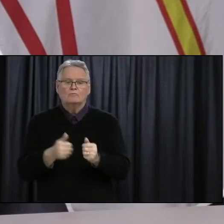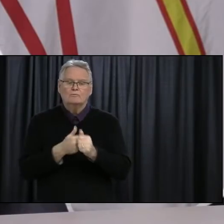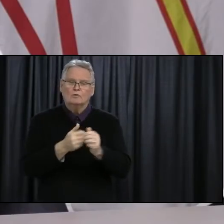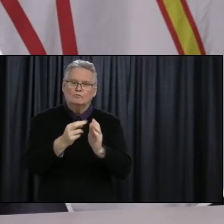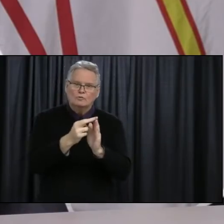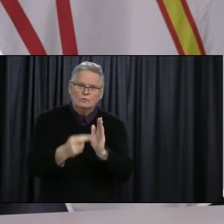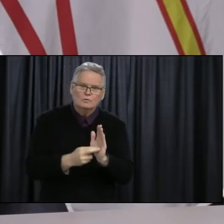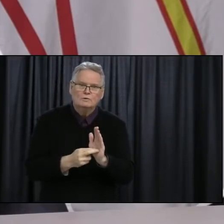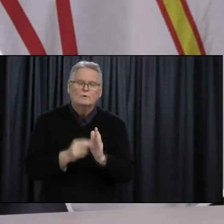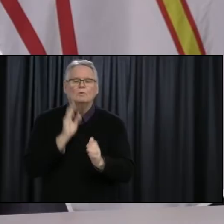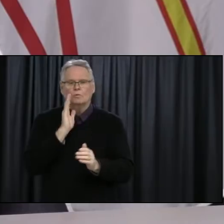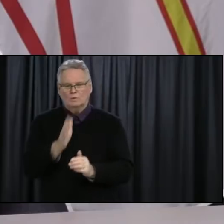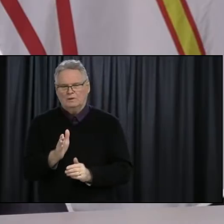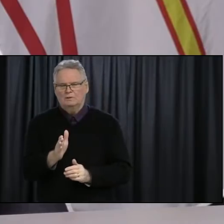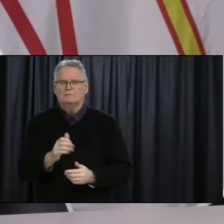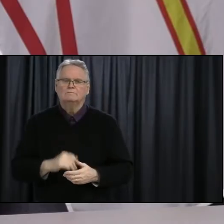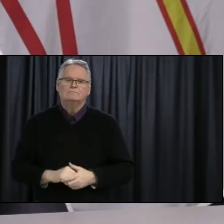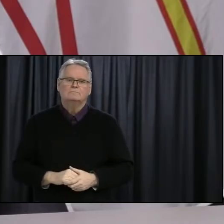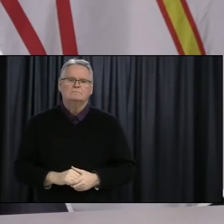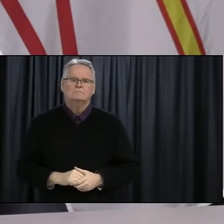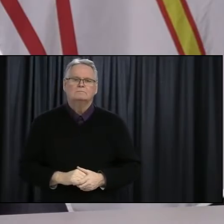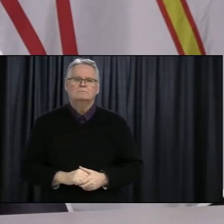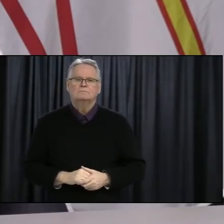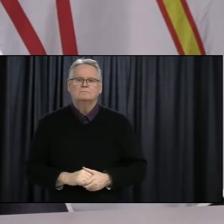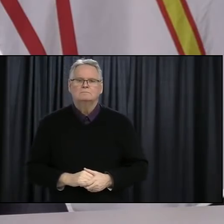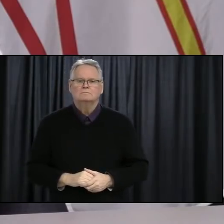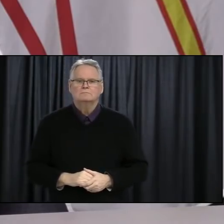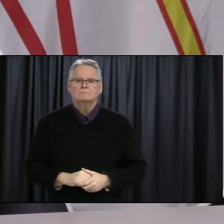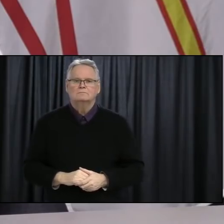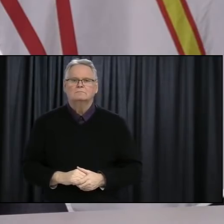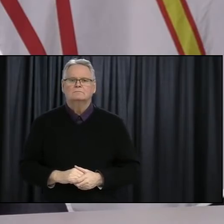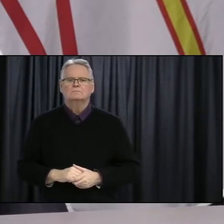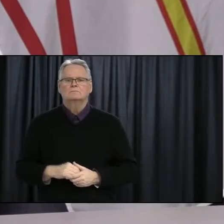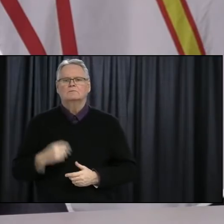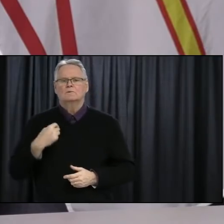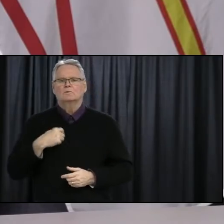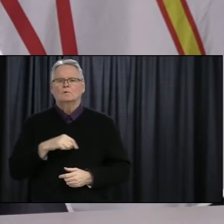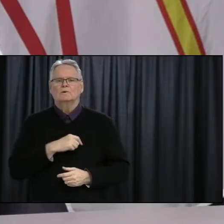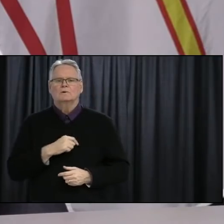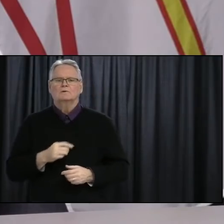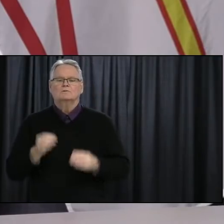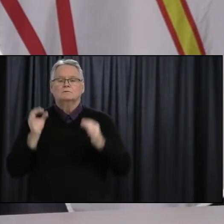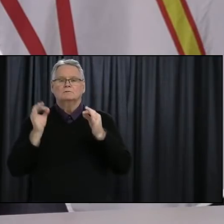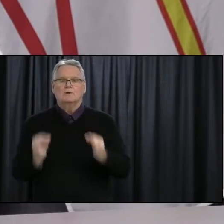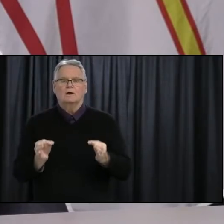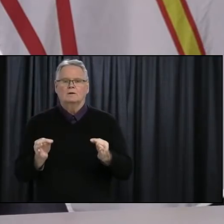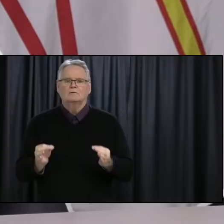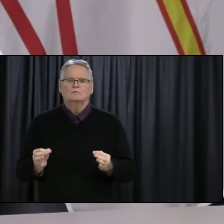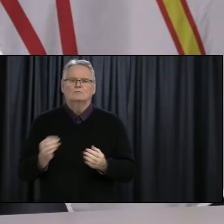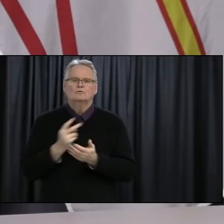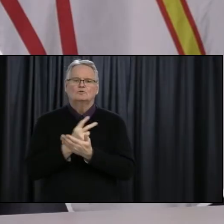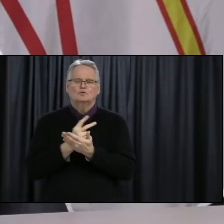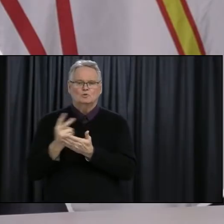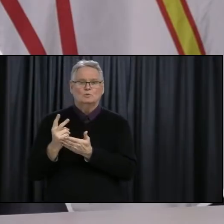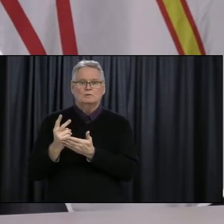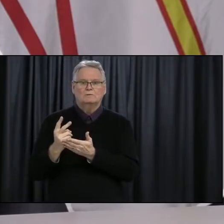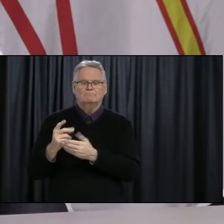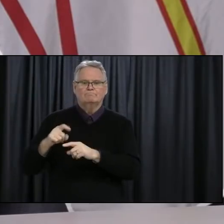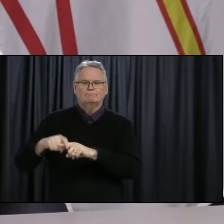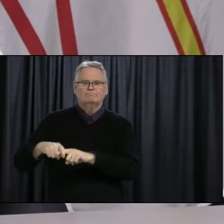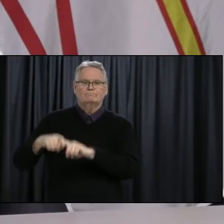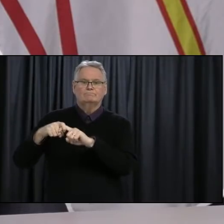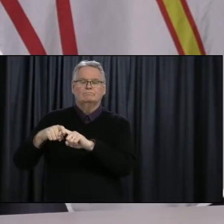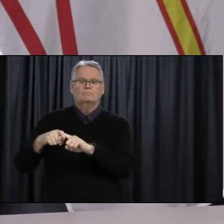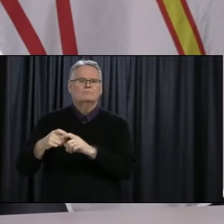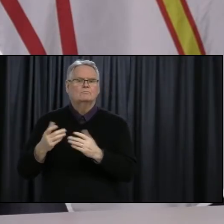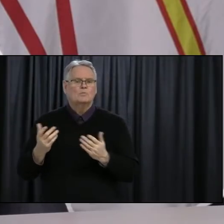a 2-week circuit breaker to slow the spread of the virus. Effective midnight tonight, I'm implementing a modified special measures